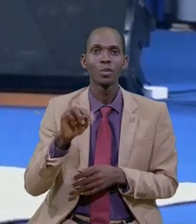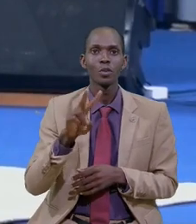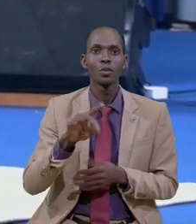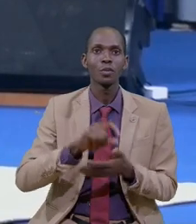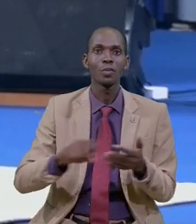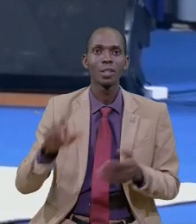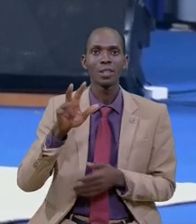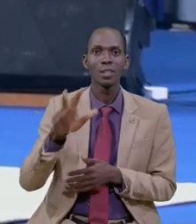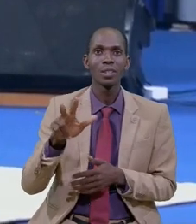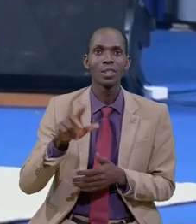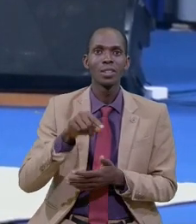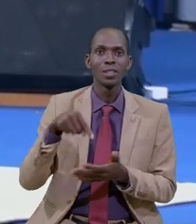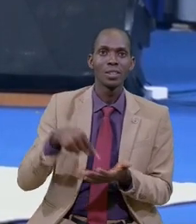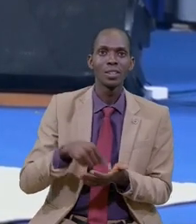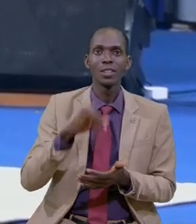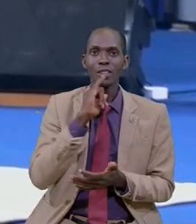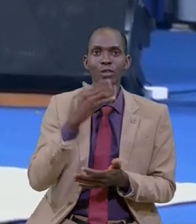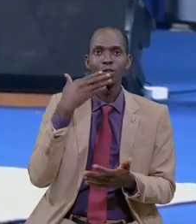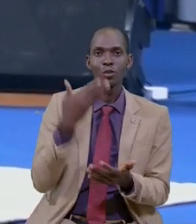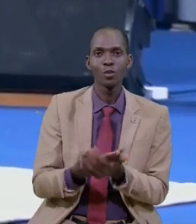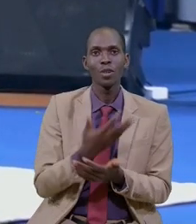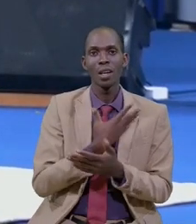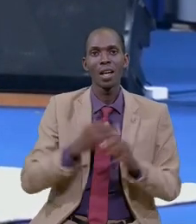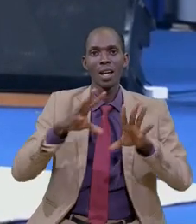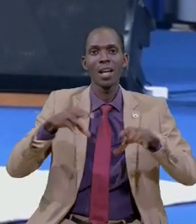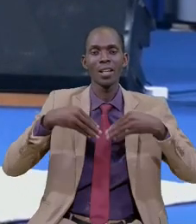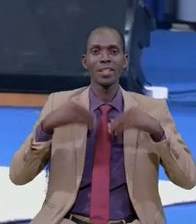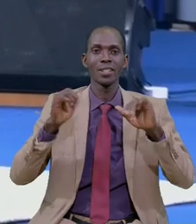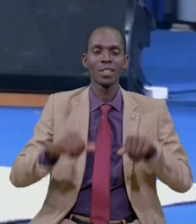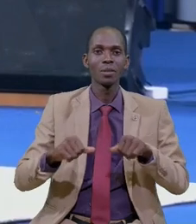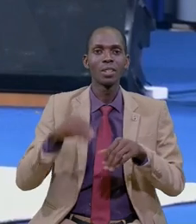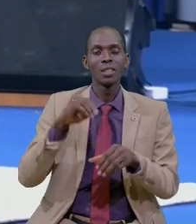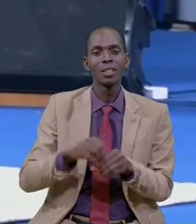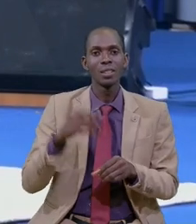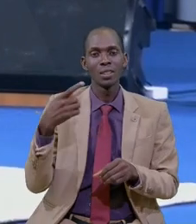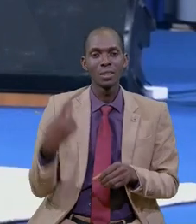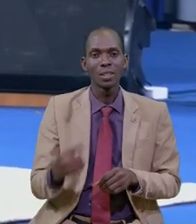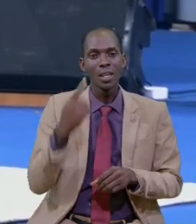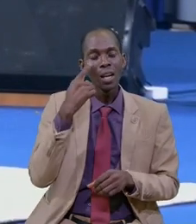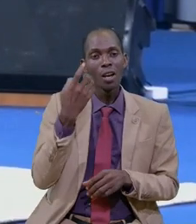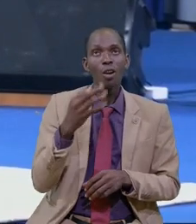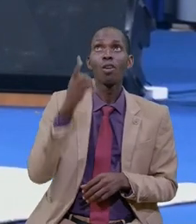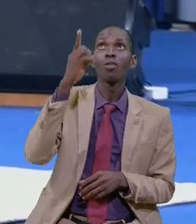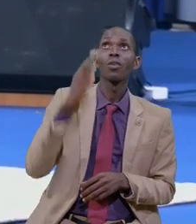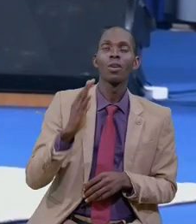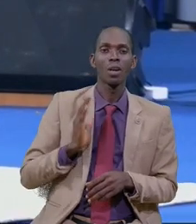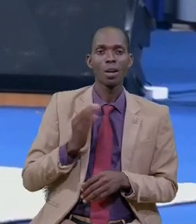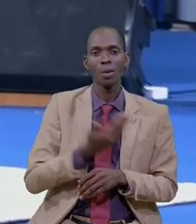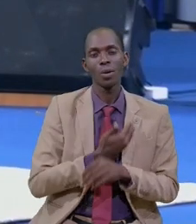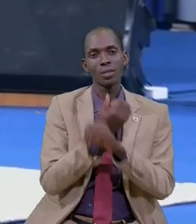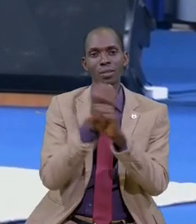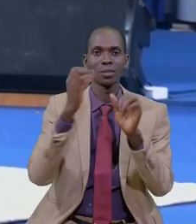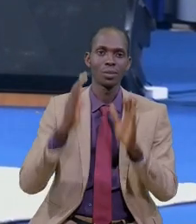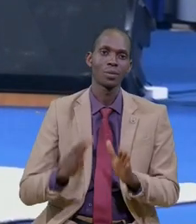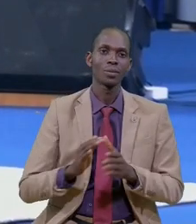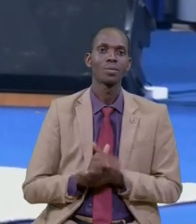Is good and acceptable in the sight of God, our Savior. 1